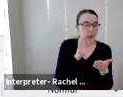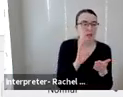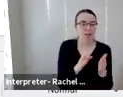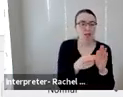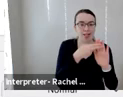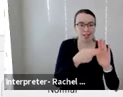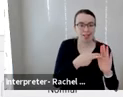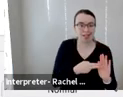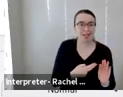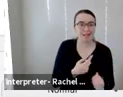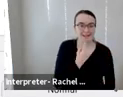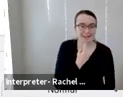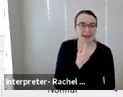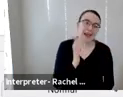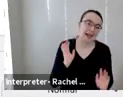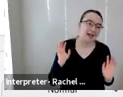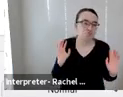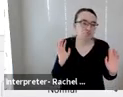That's what I'm doing.